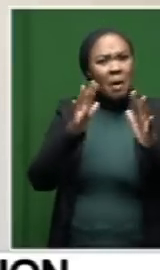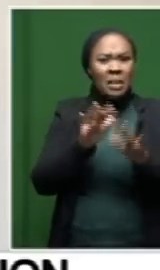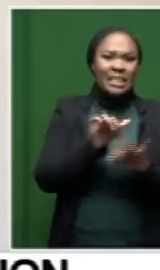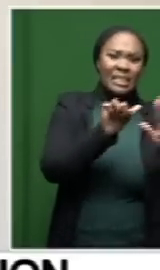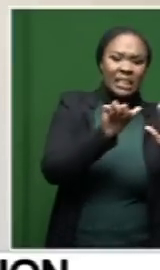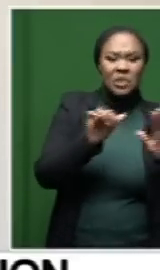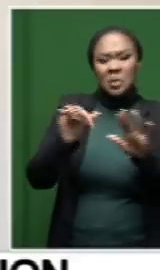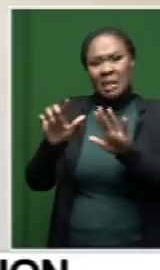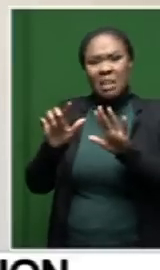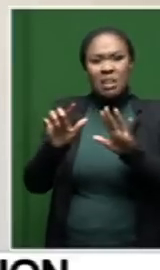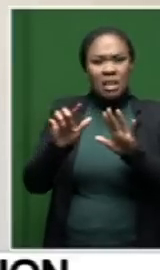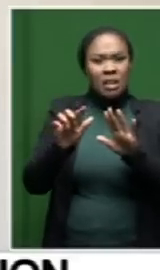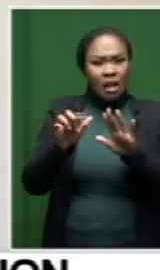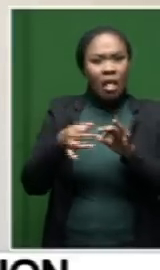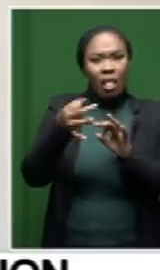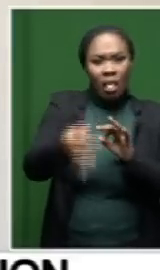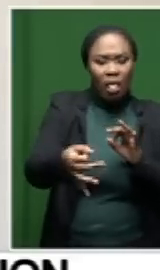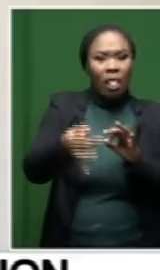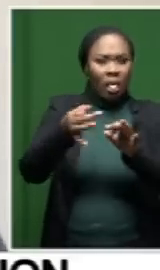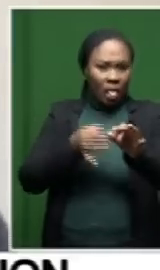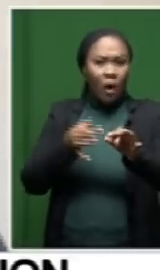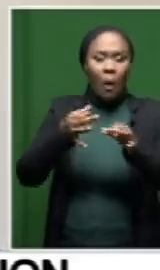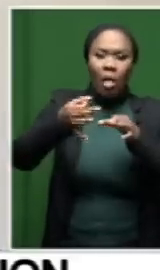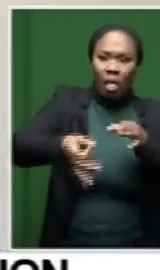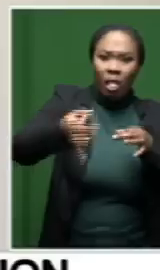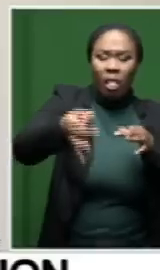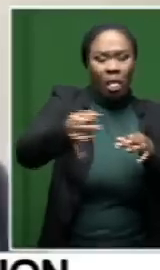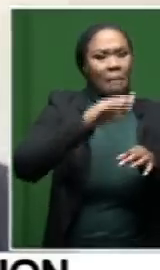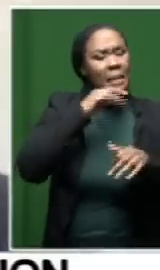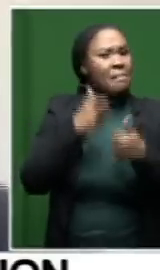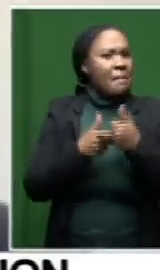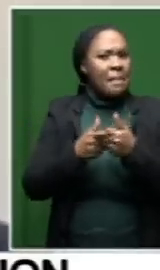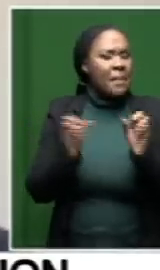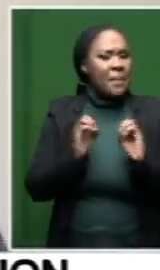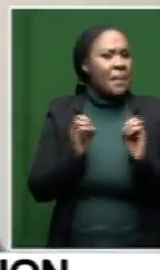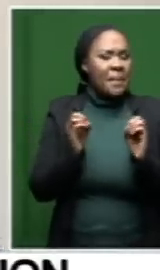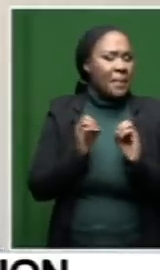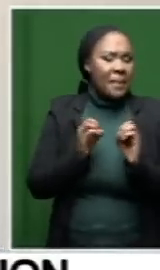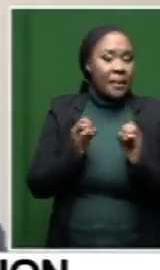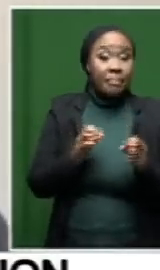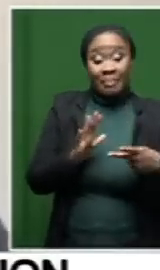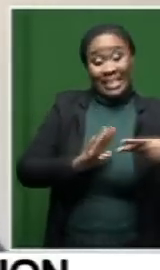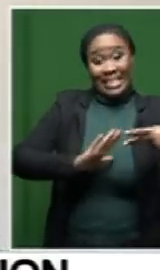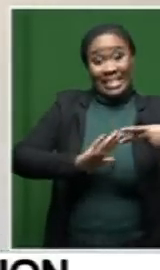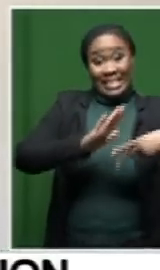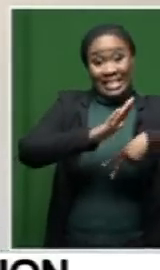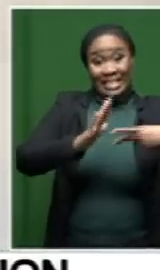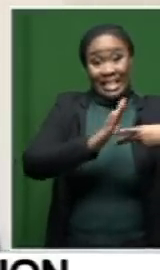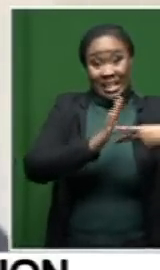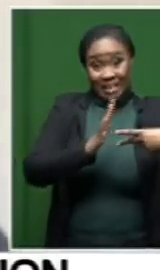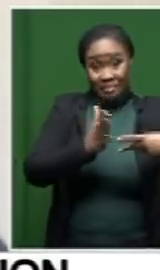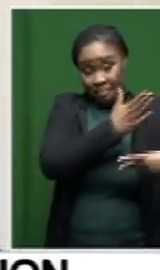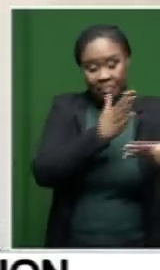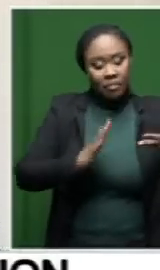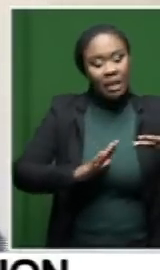seven previous extensions, and none of those have resulted in any legal problem. There is a second issue,